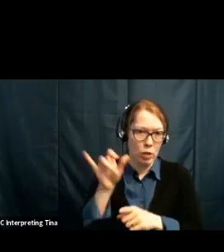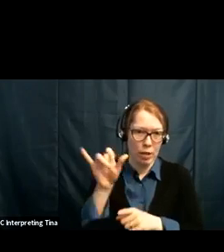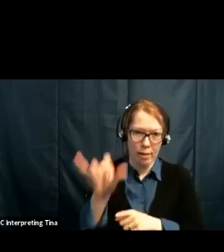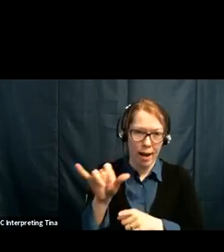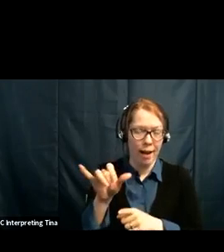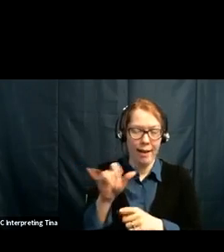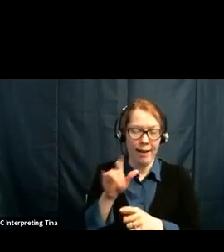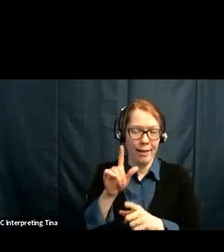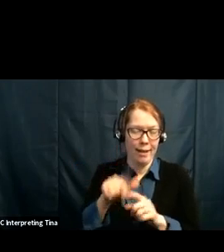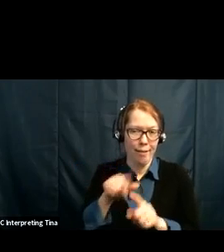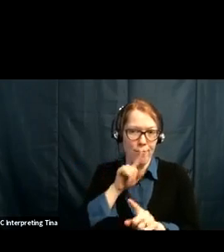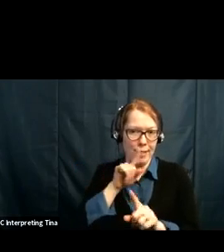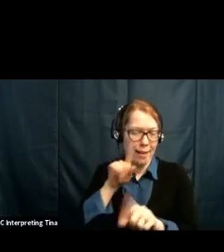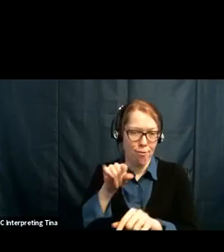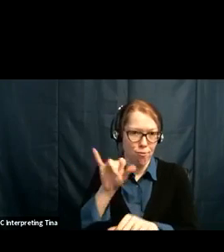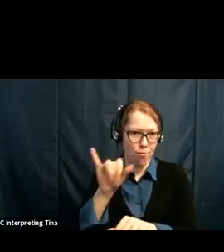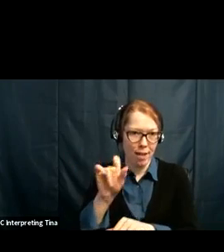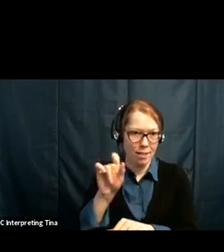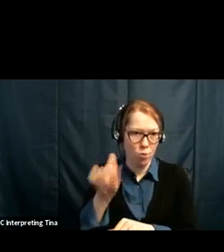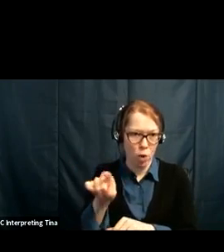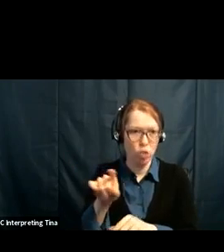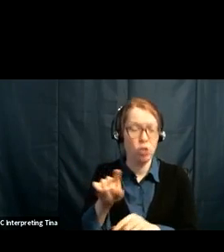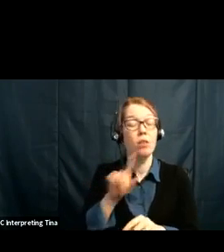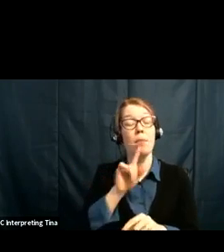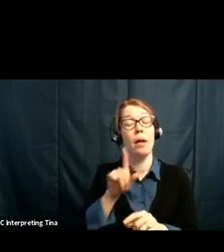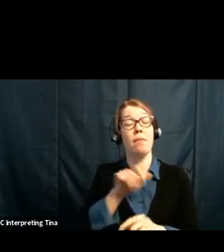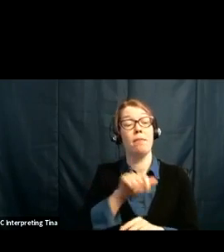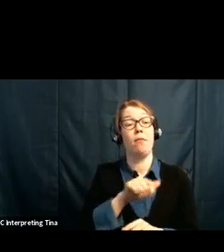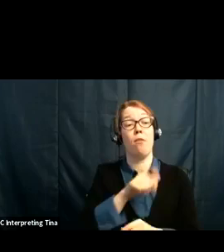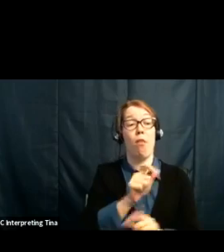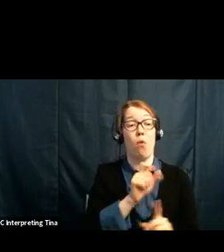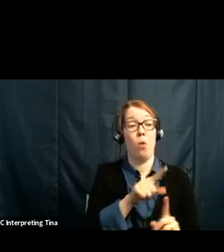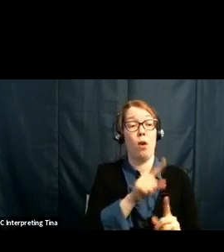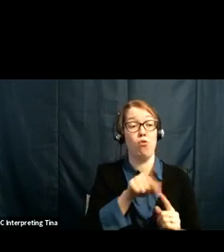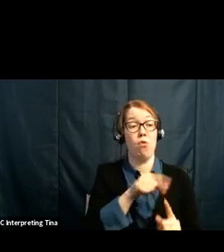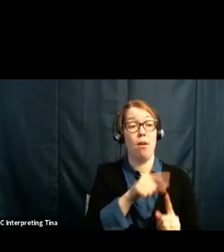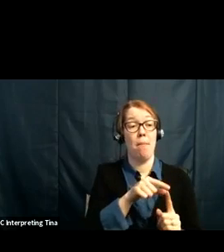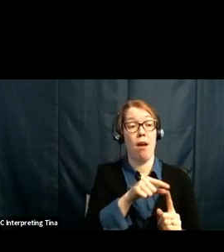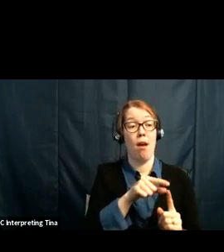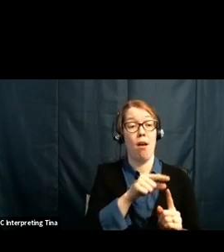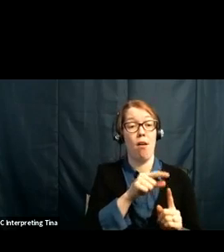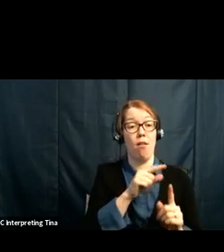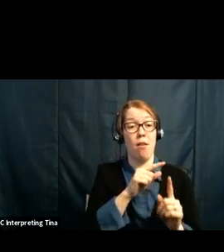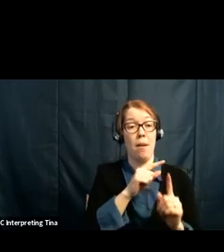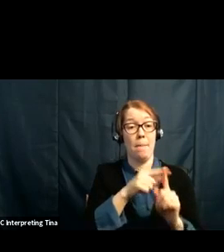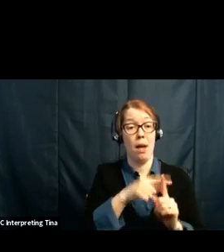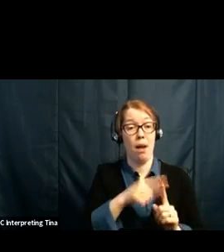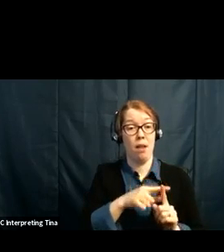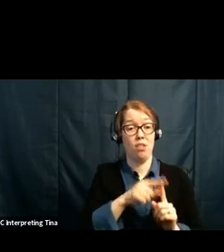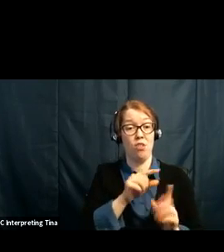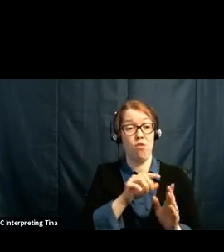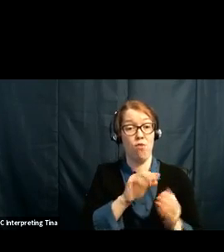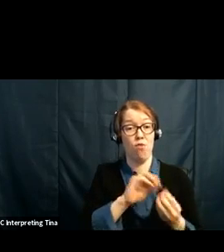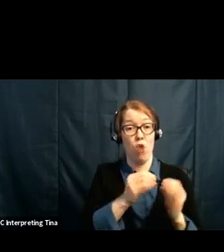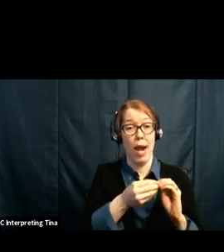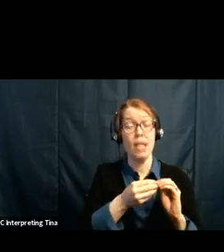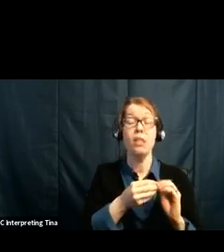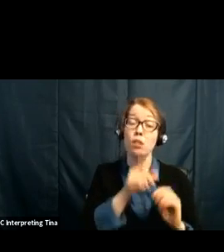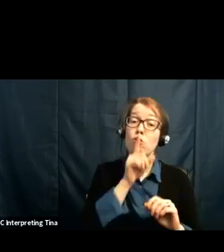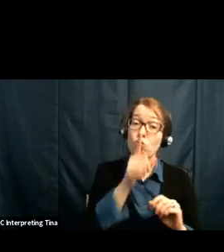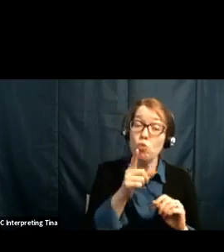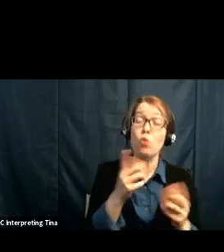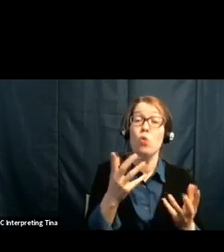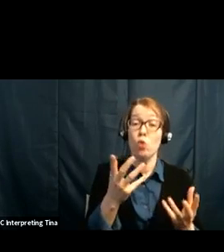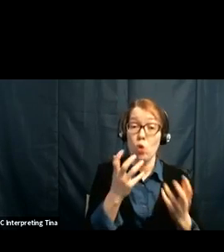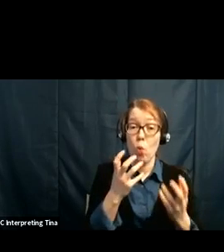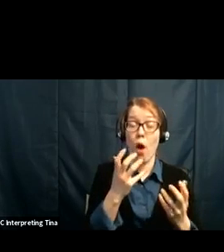there. To answer your other question about positivity, it's true. You do want to